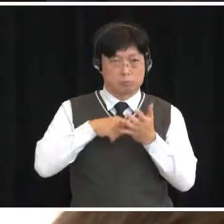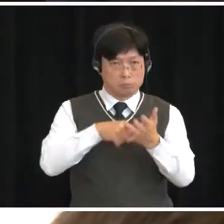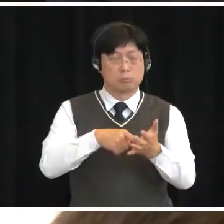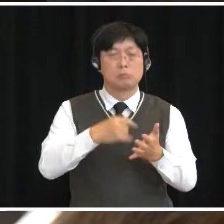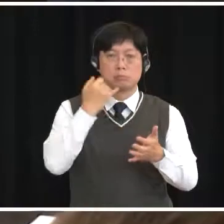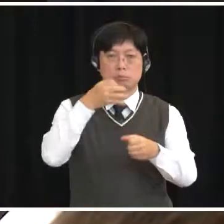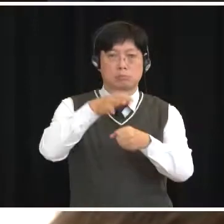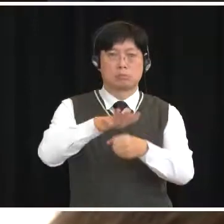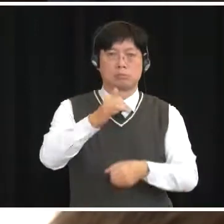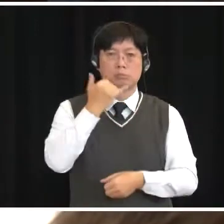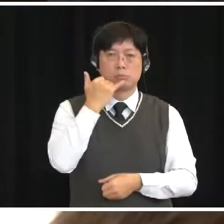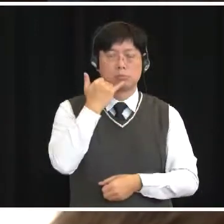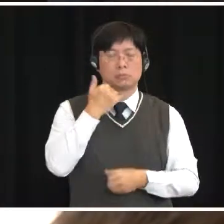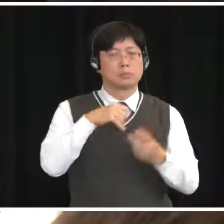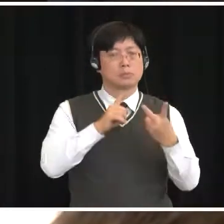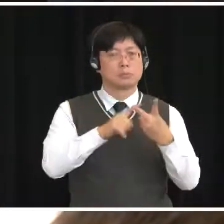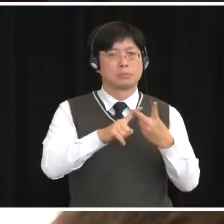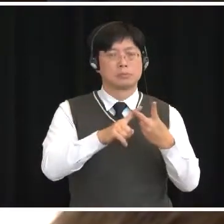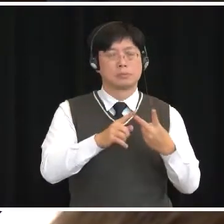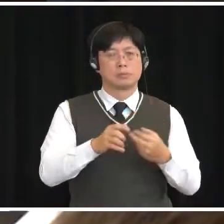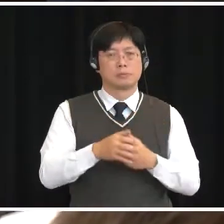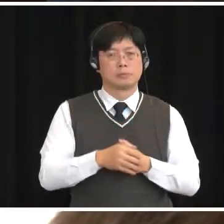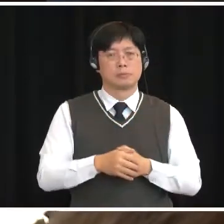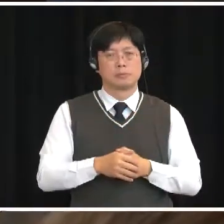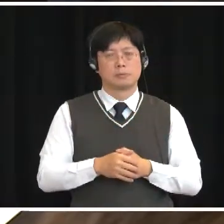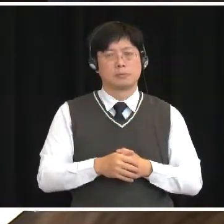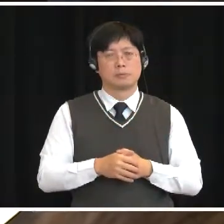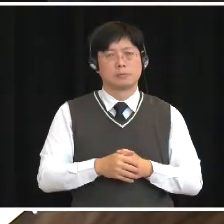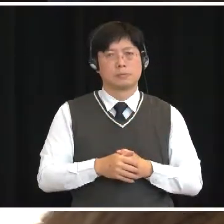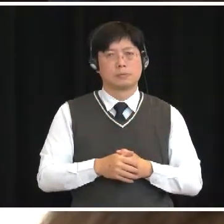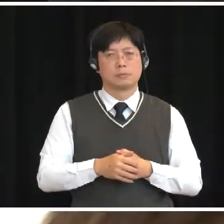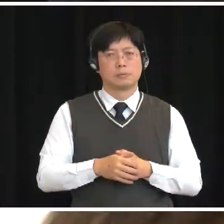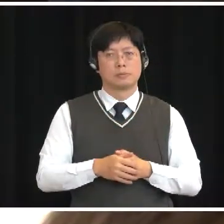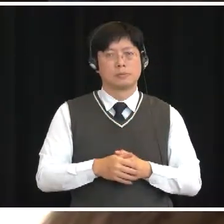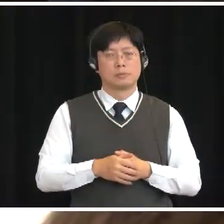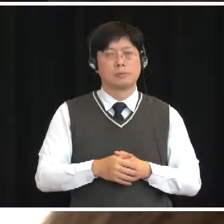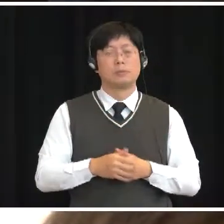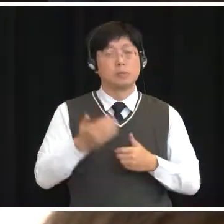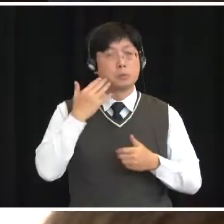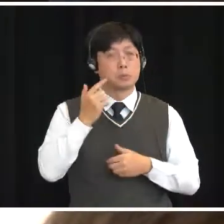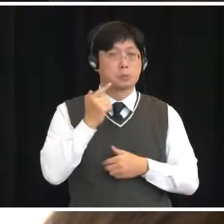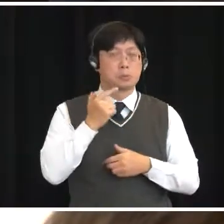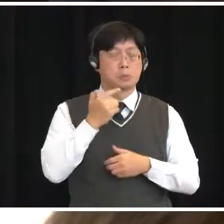counselors at rural schools. In addition,